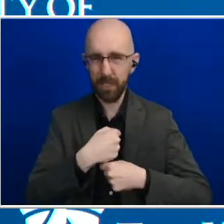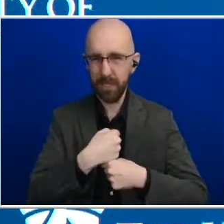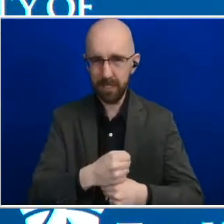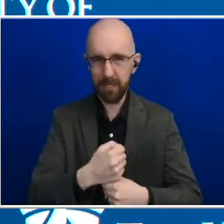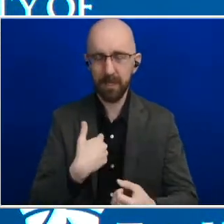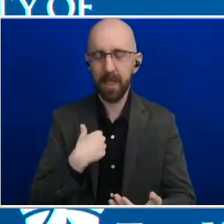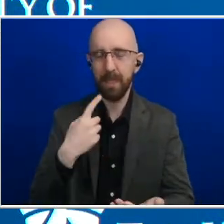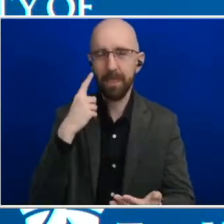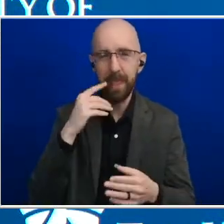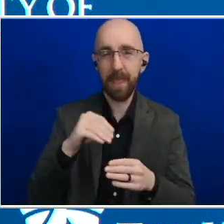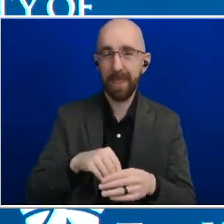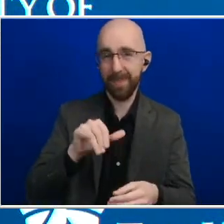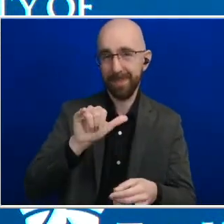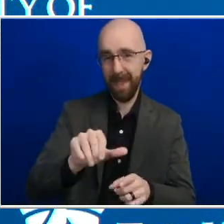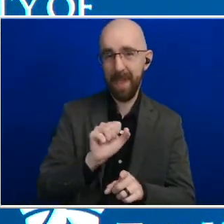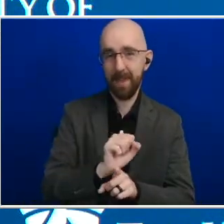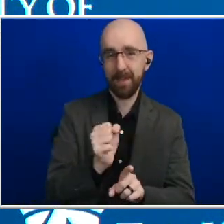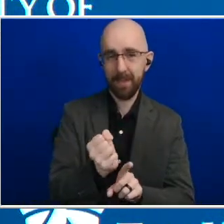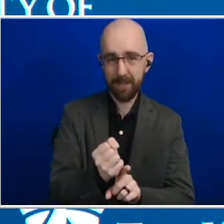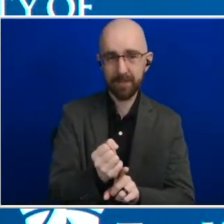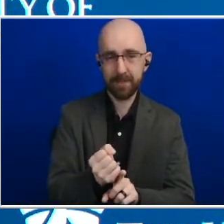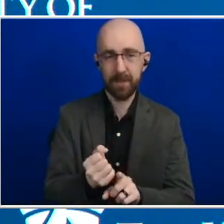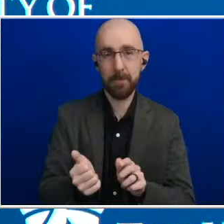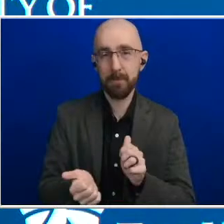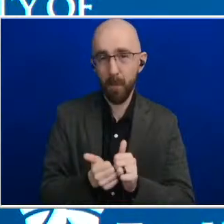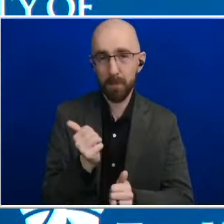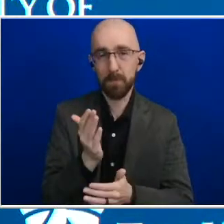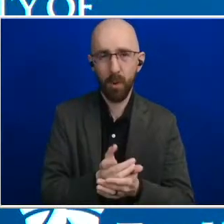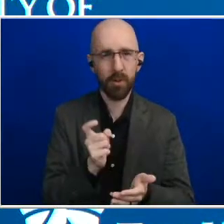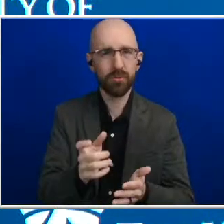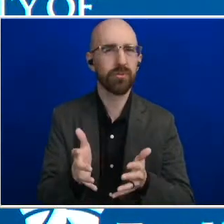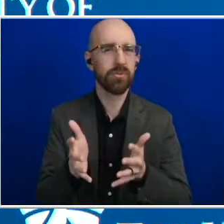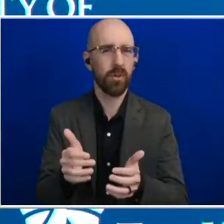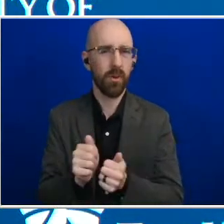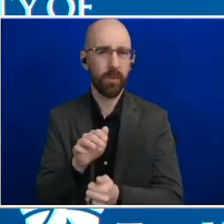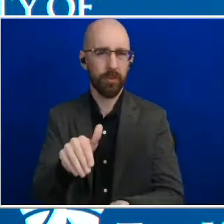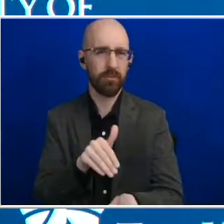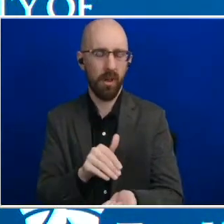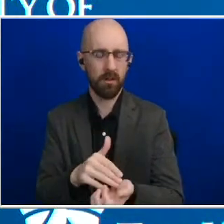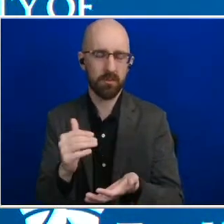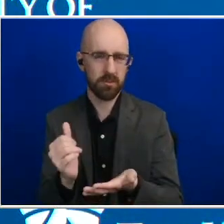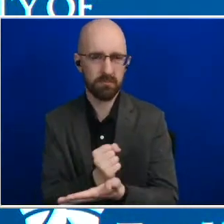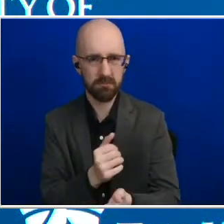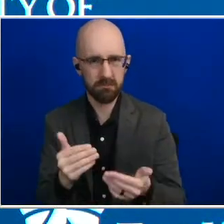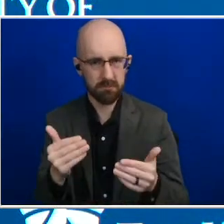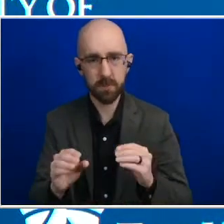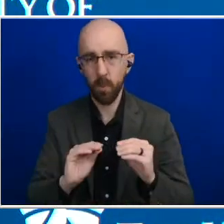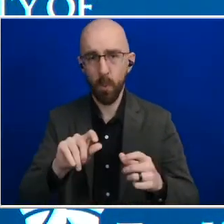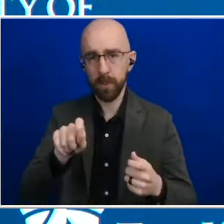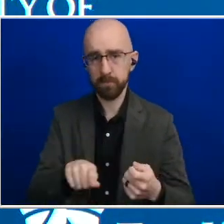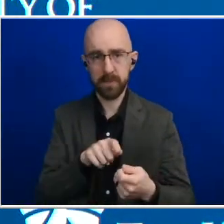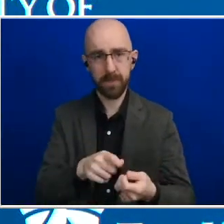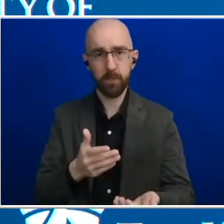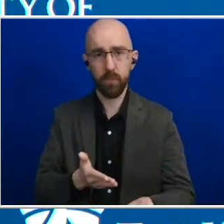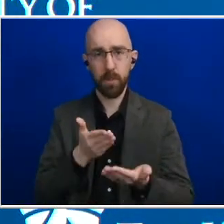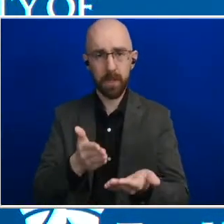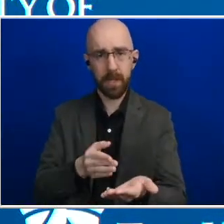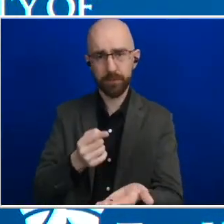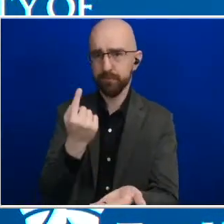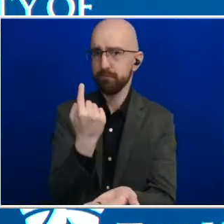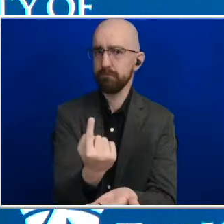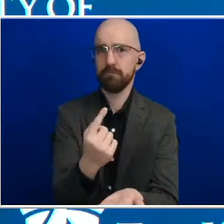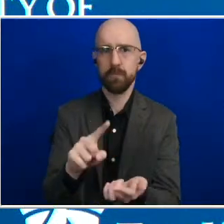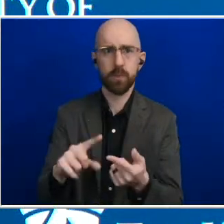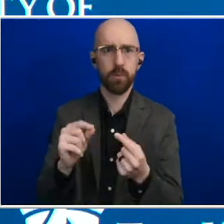that case, for the most part, you should probably talk with your physician, but right now there's no specific recommendation to do that. Talk with